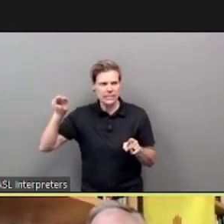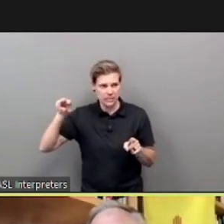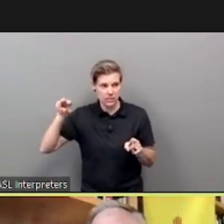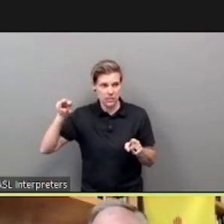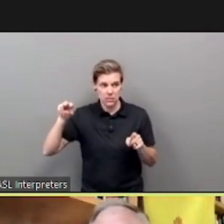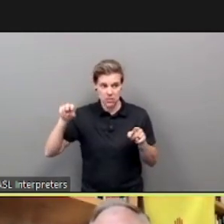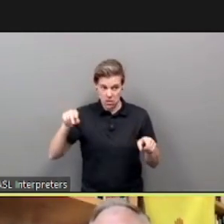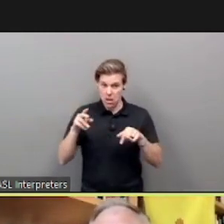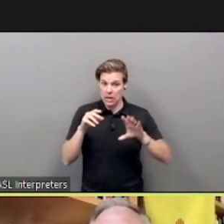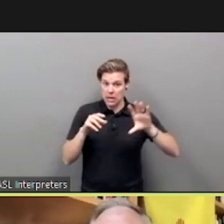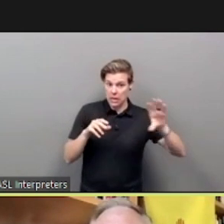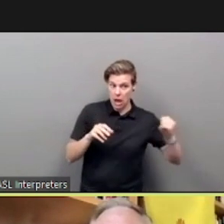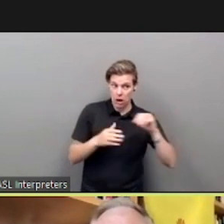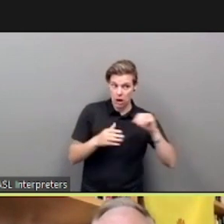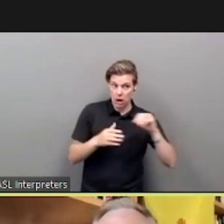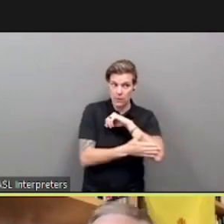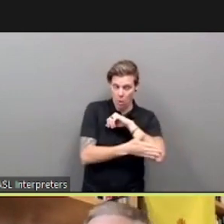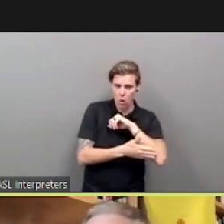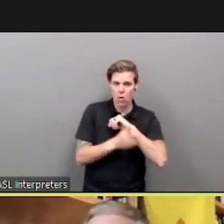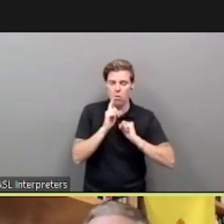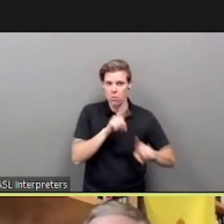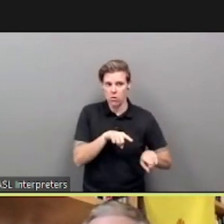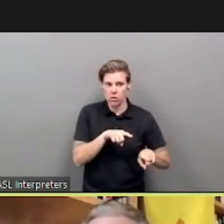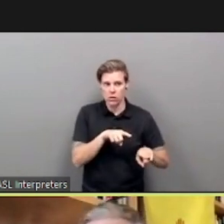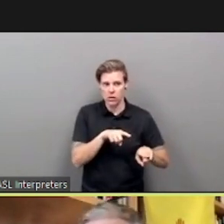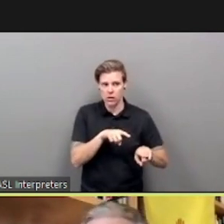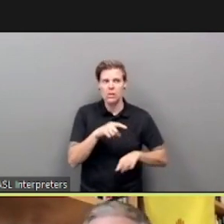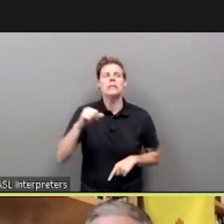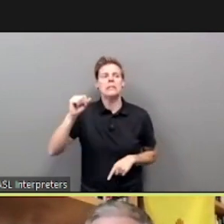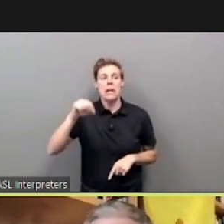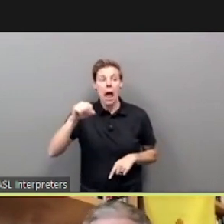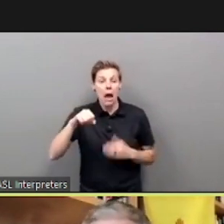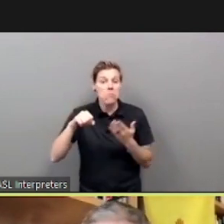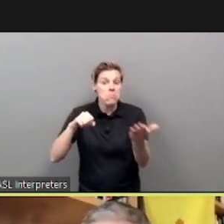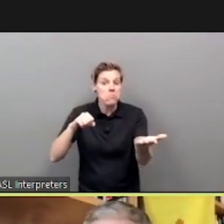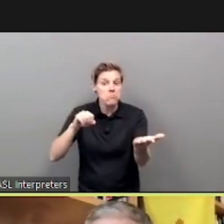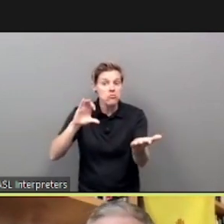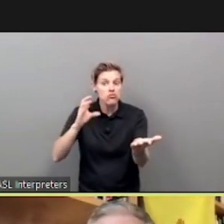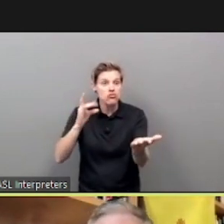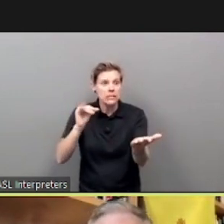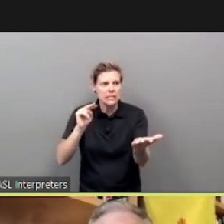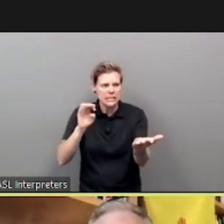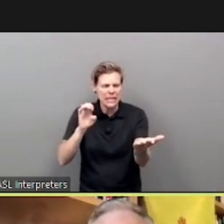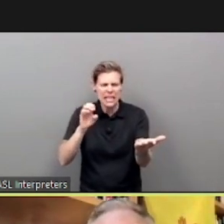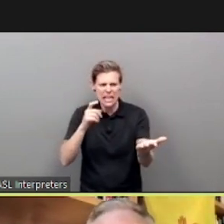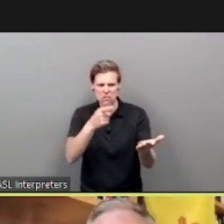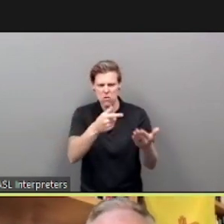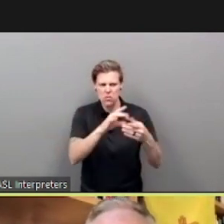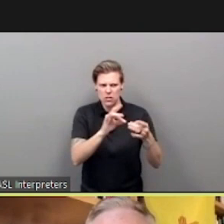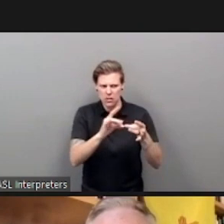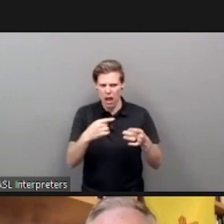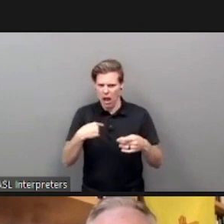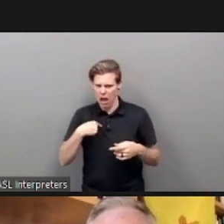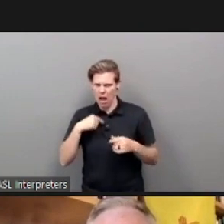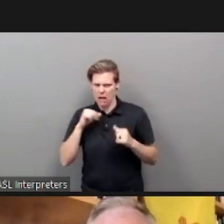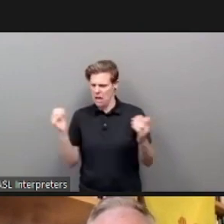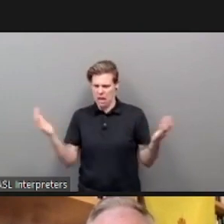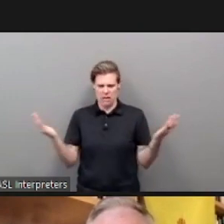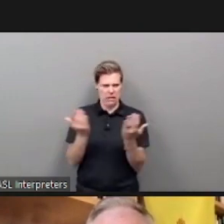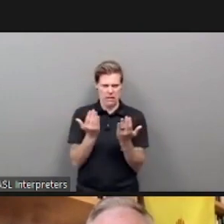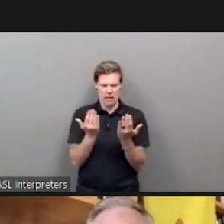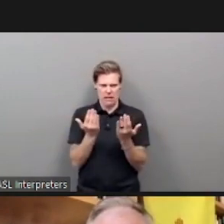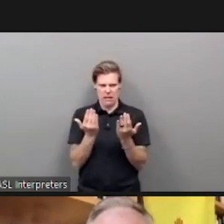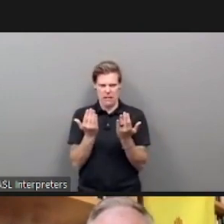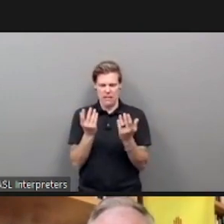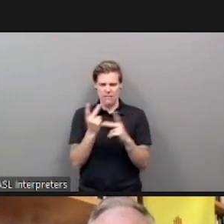right. I don't know, Christine, do you want to speak to this? I could probably figure out a way to bring up both Yeah, reports. no, I'd be happy to